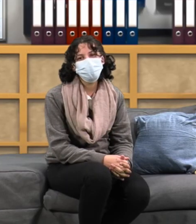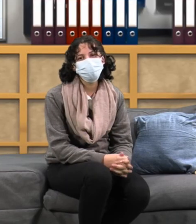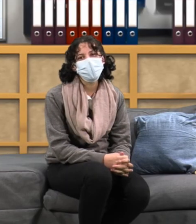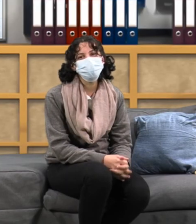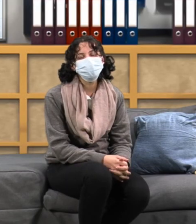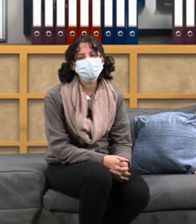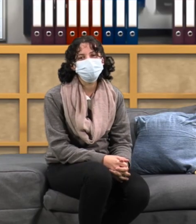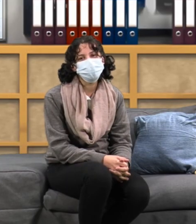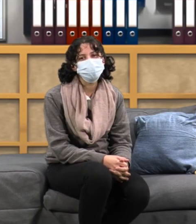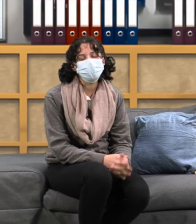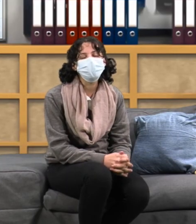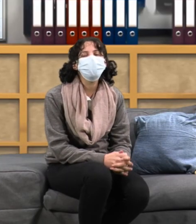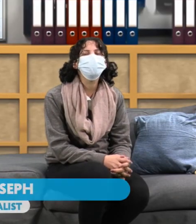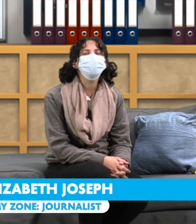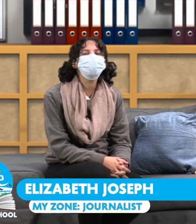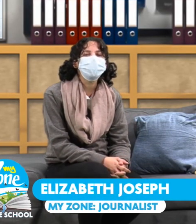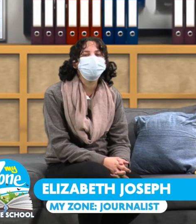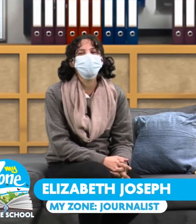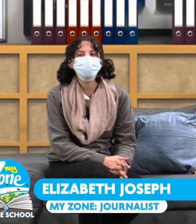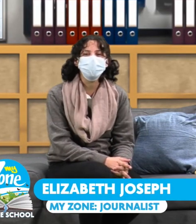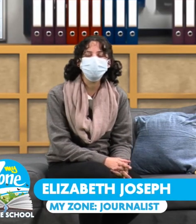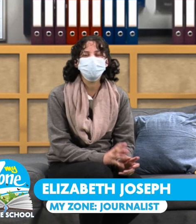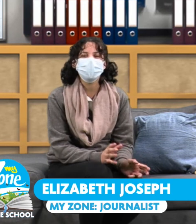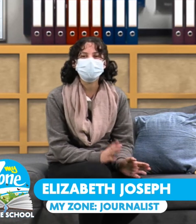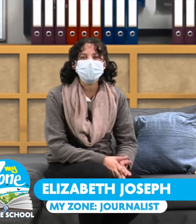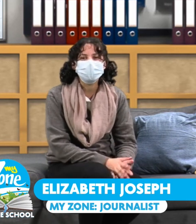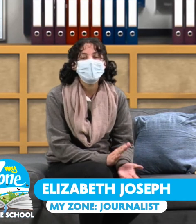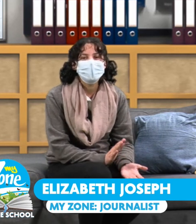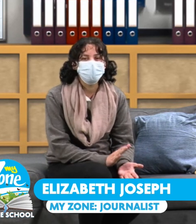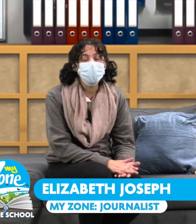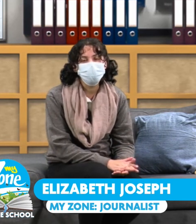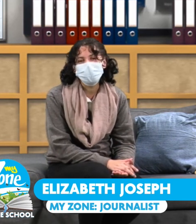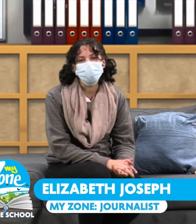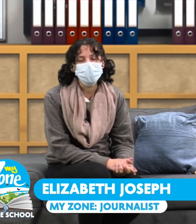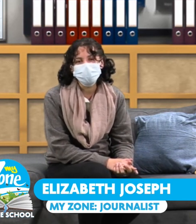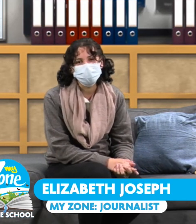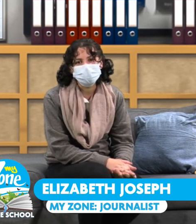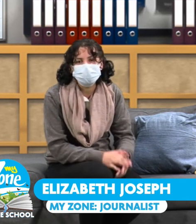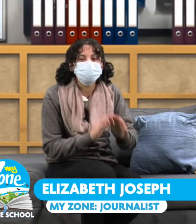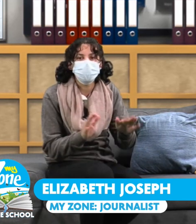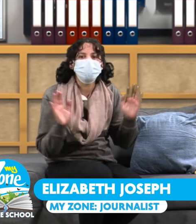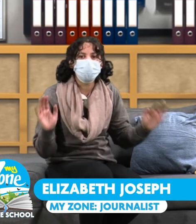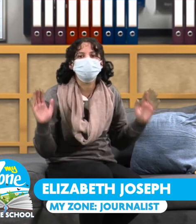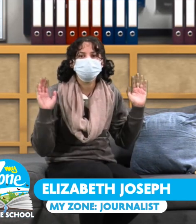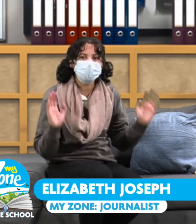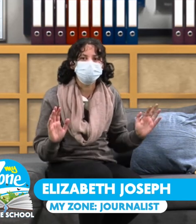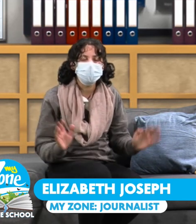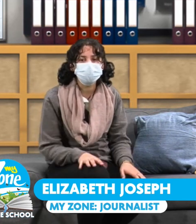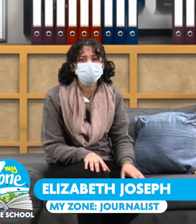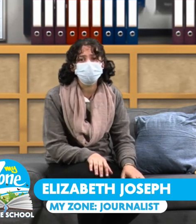Hi everyone, my name is Elizabeth Joseph and thank you so much for tuning in to yet another very exciting and